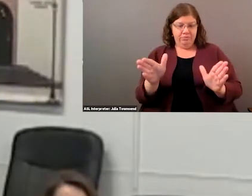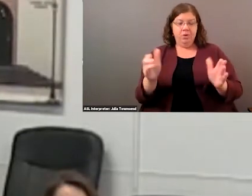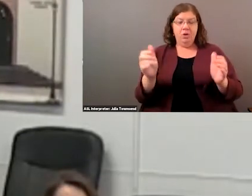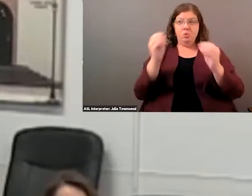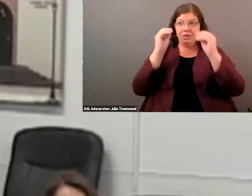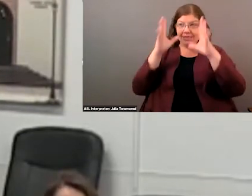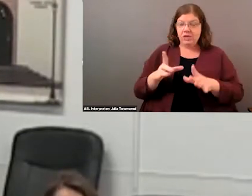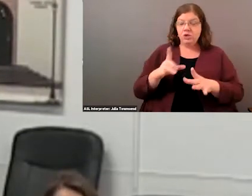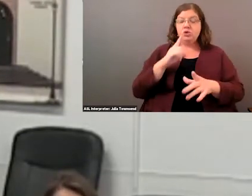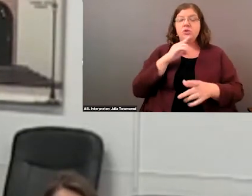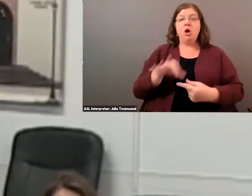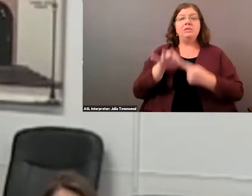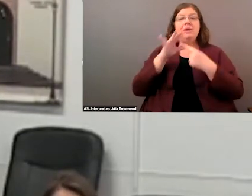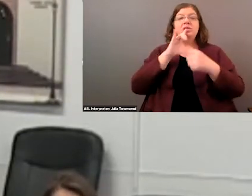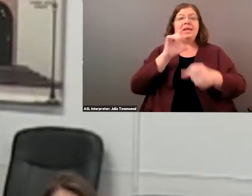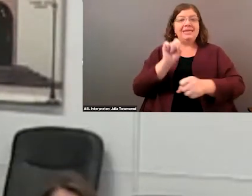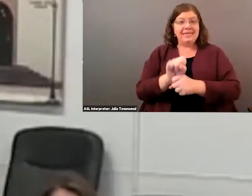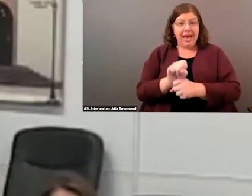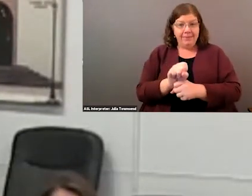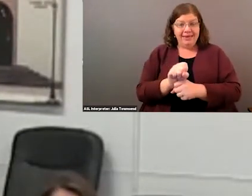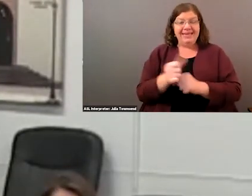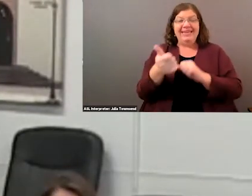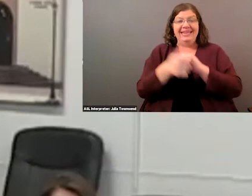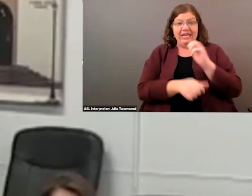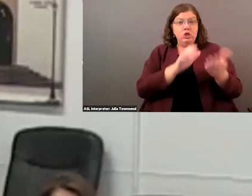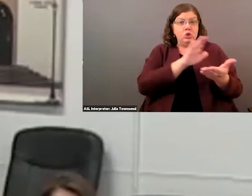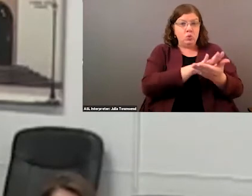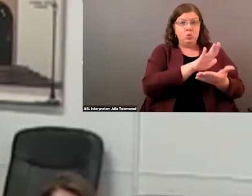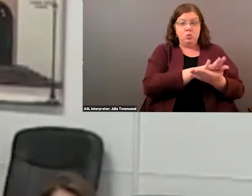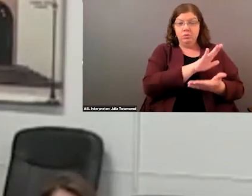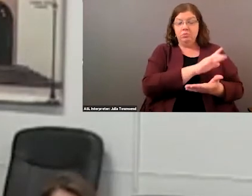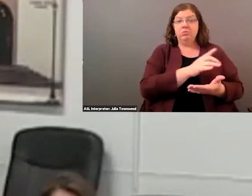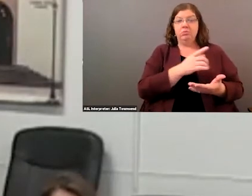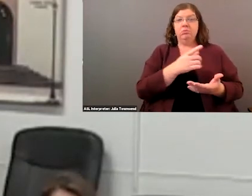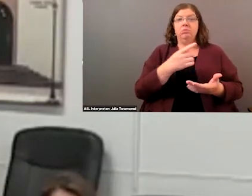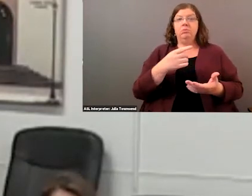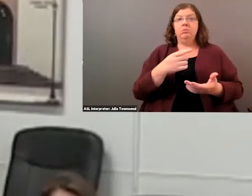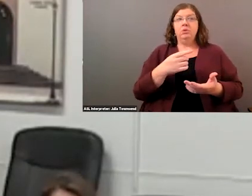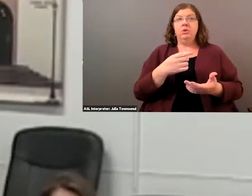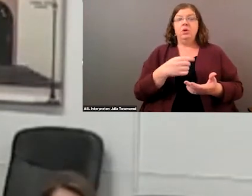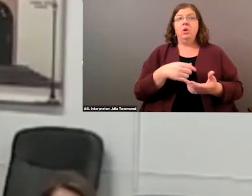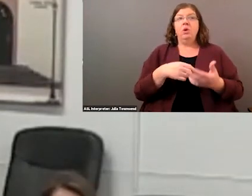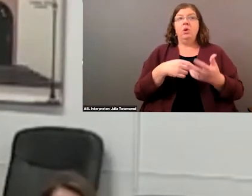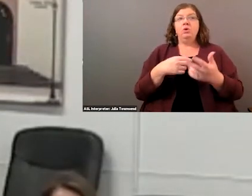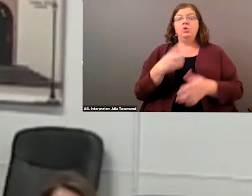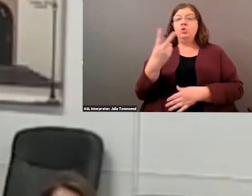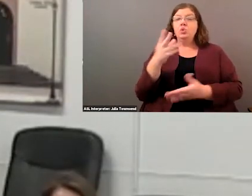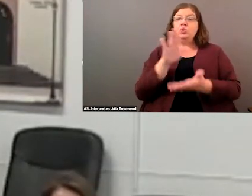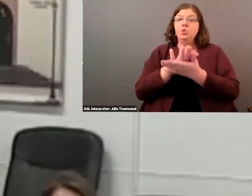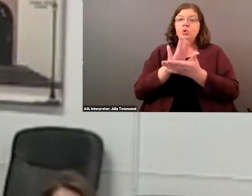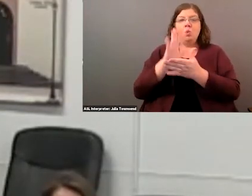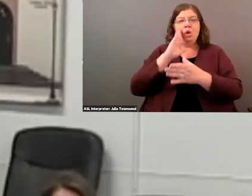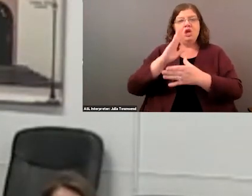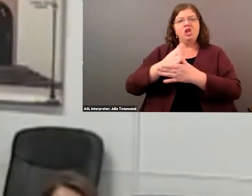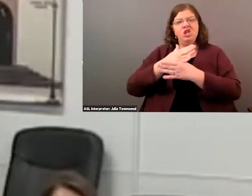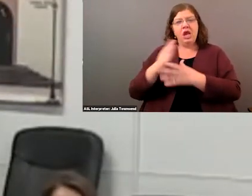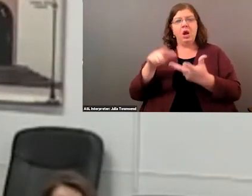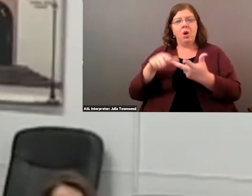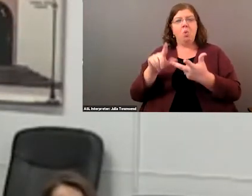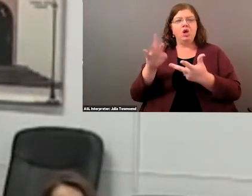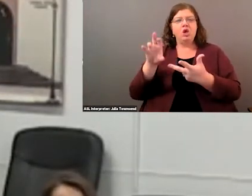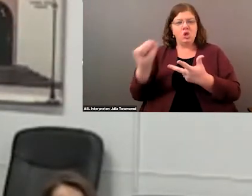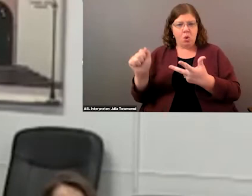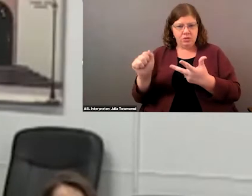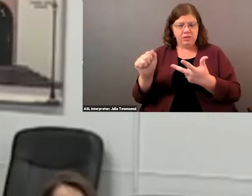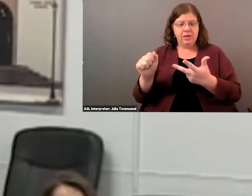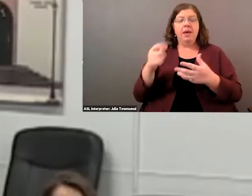of 2 schools sharing a TOSA, but being there on campus in classrooms, providing direct support to